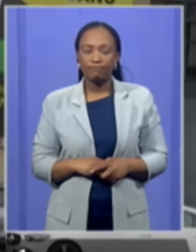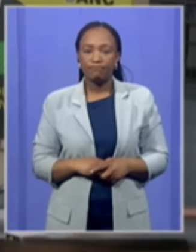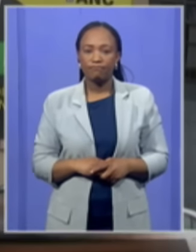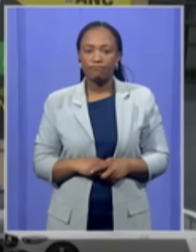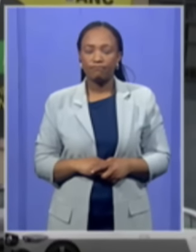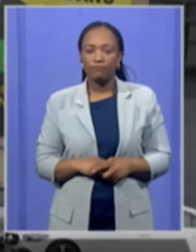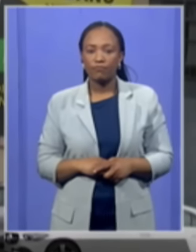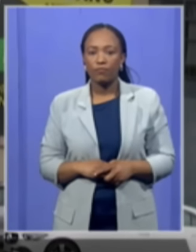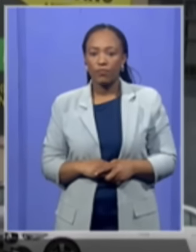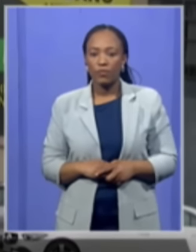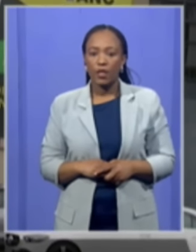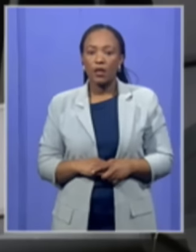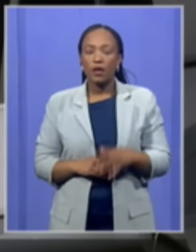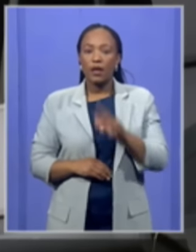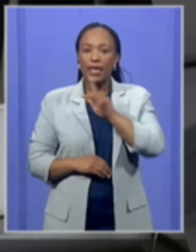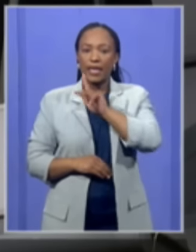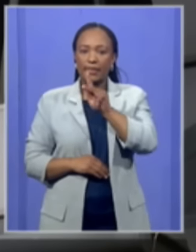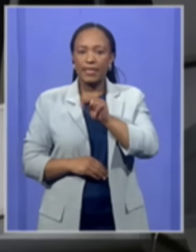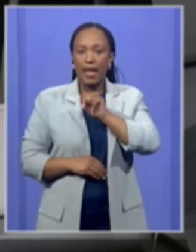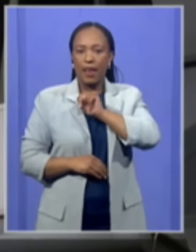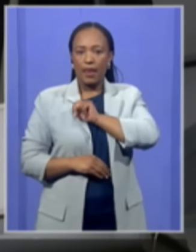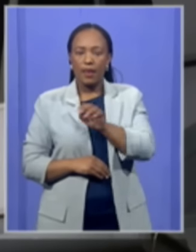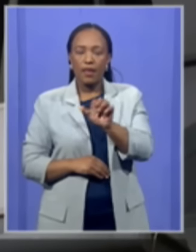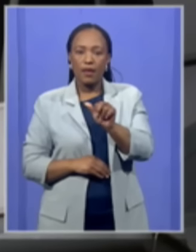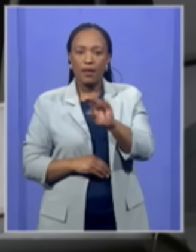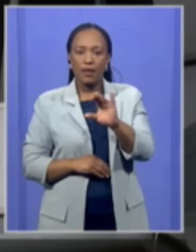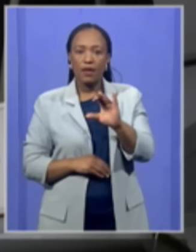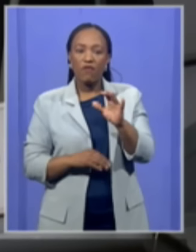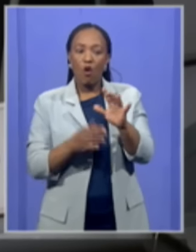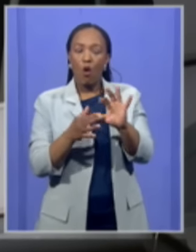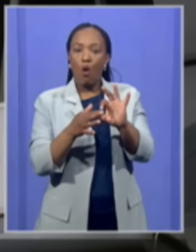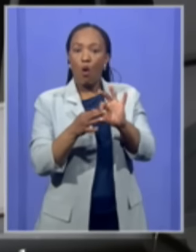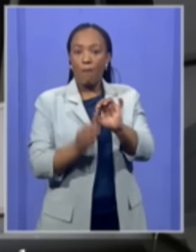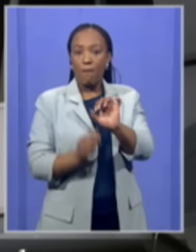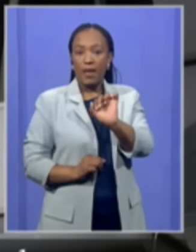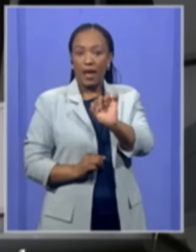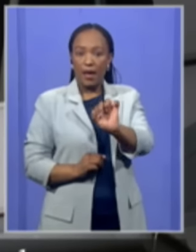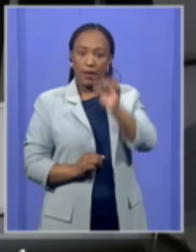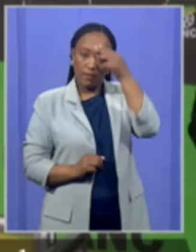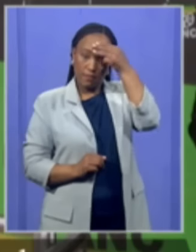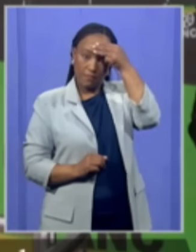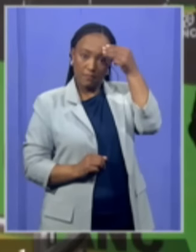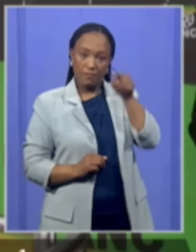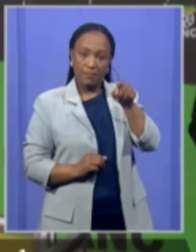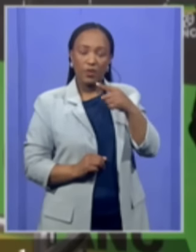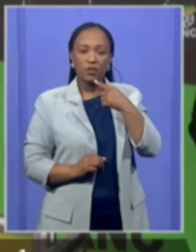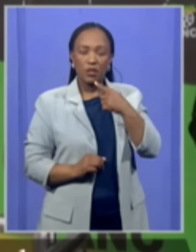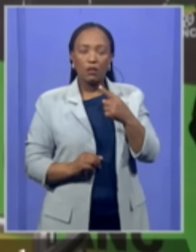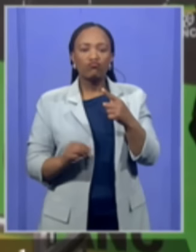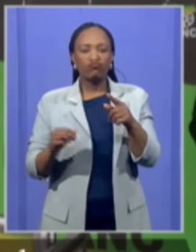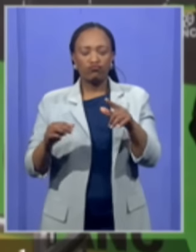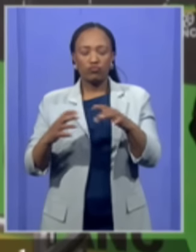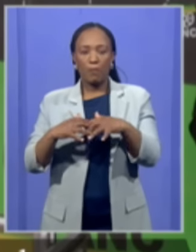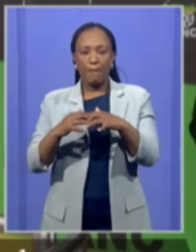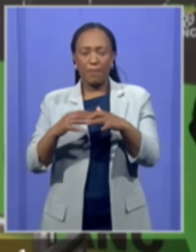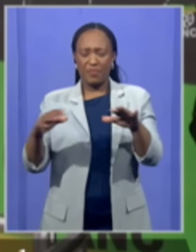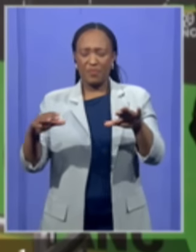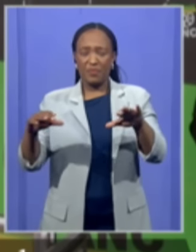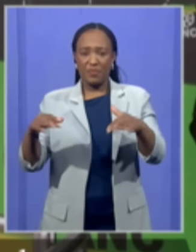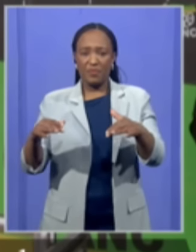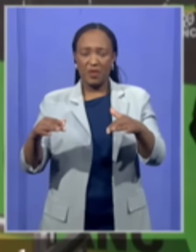ANC KwaZulu-Natal lapeng ha habo Senzo Mchunu e re amohela ho thewa ha komishene ya diphuputso ho fuputsa ka